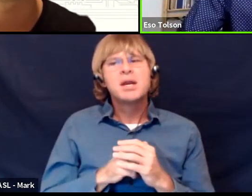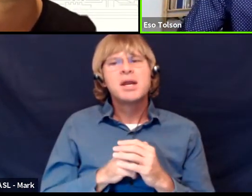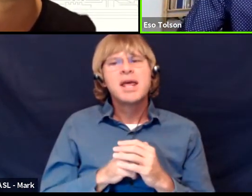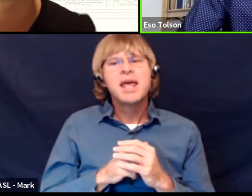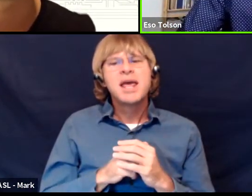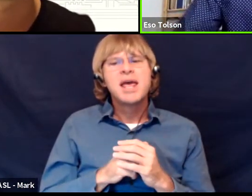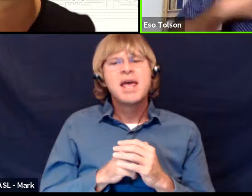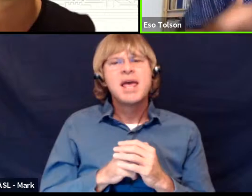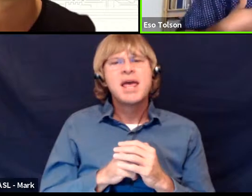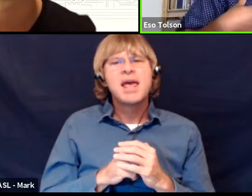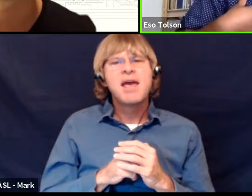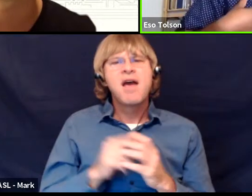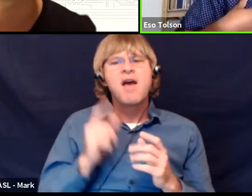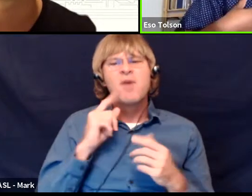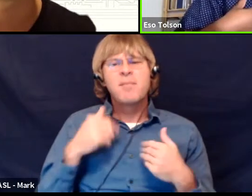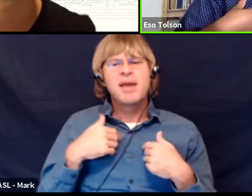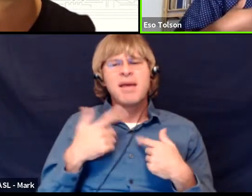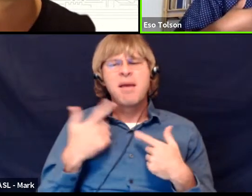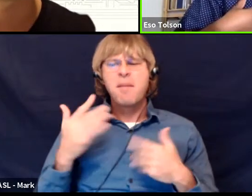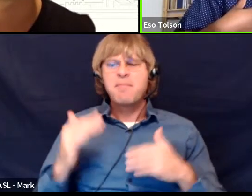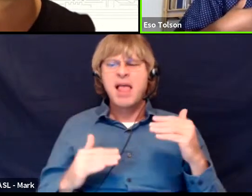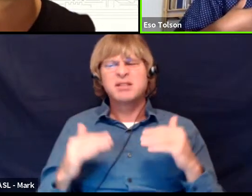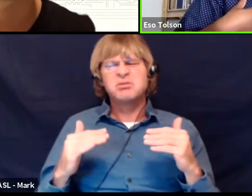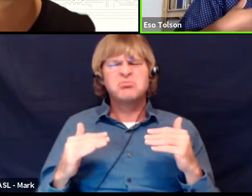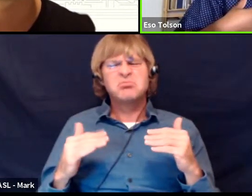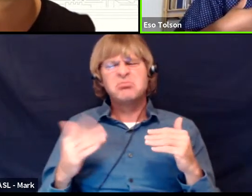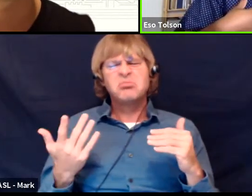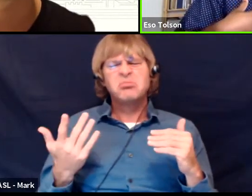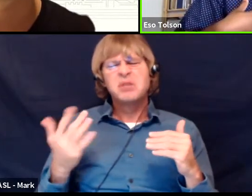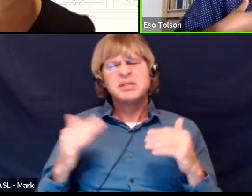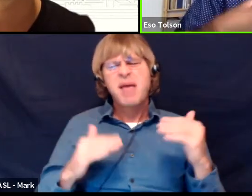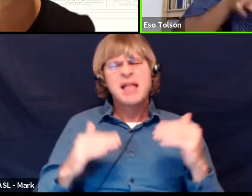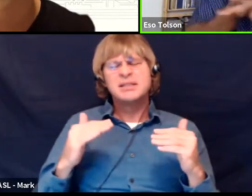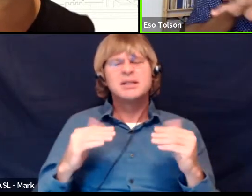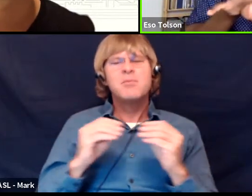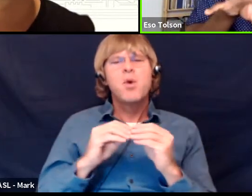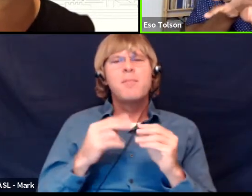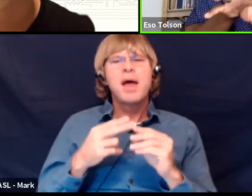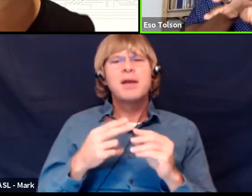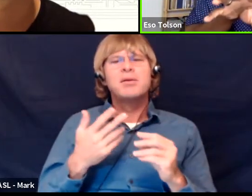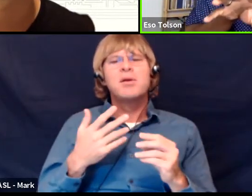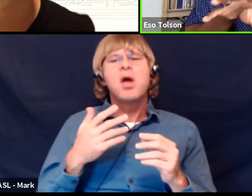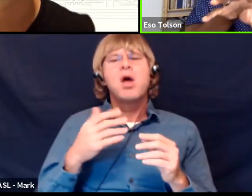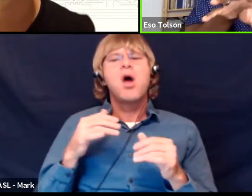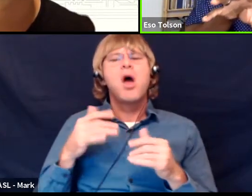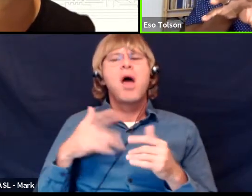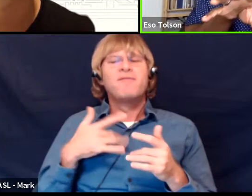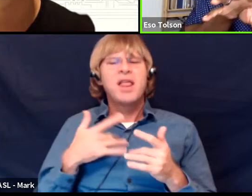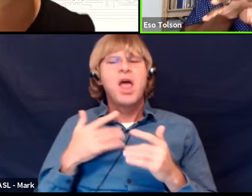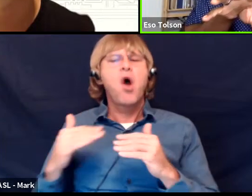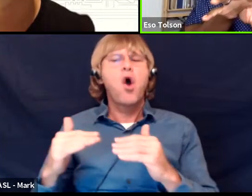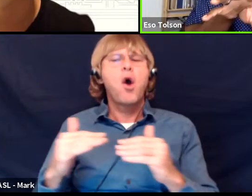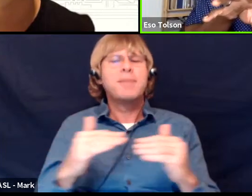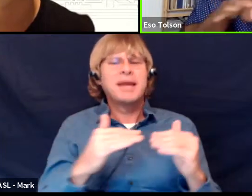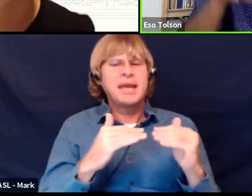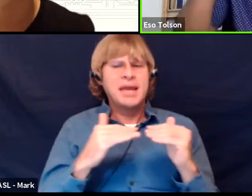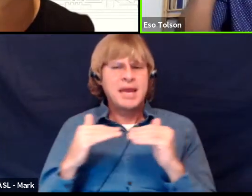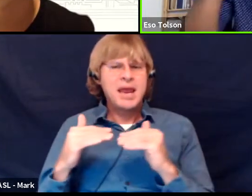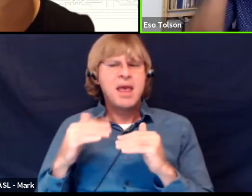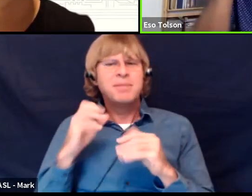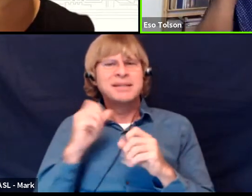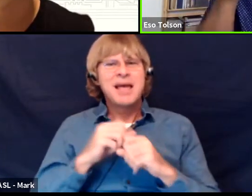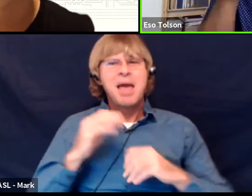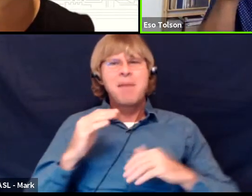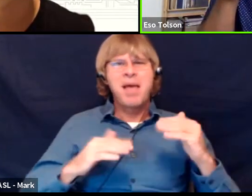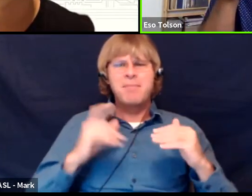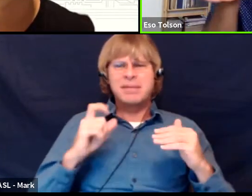it's not for me about balance. It's not balance. It's more about harmony, because balance usually means that things